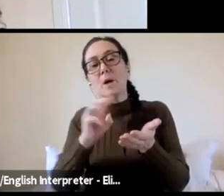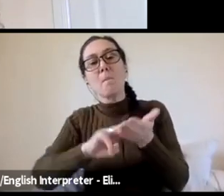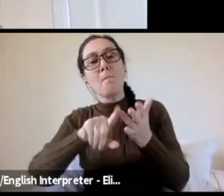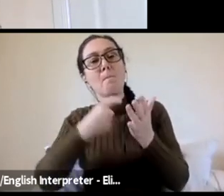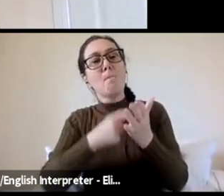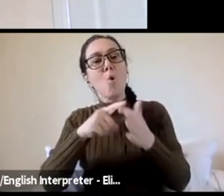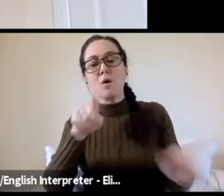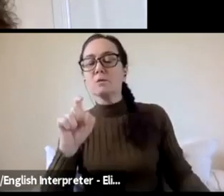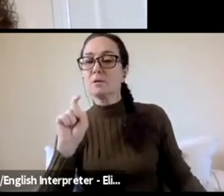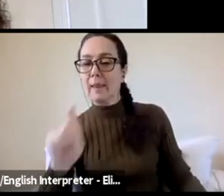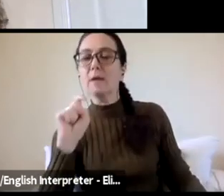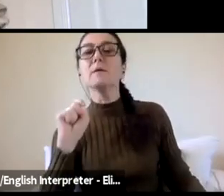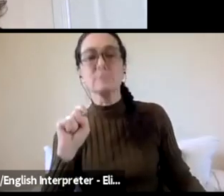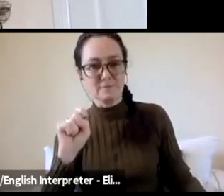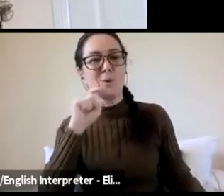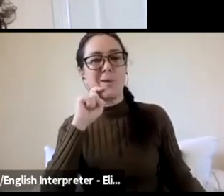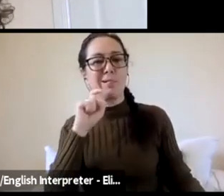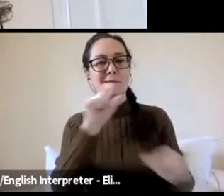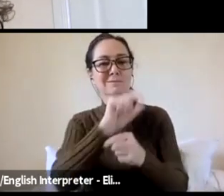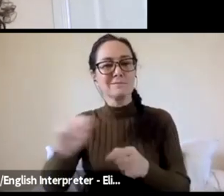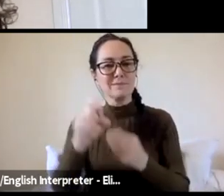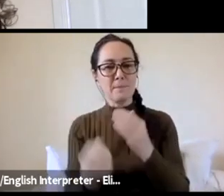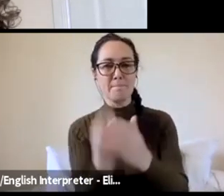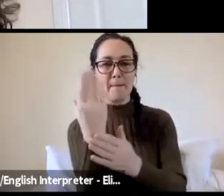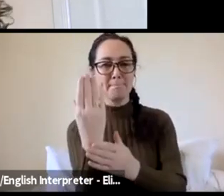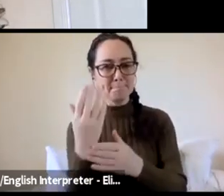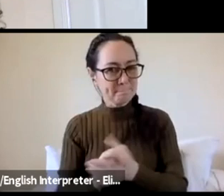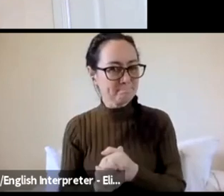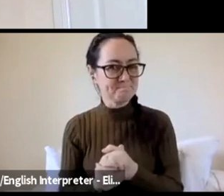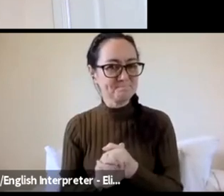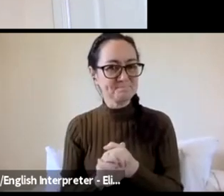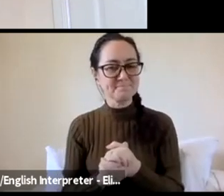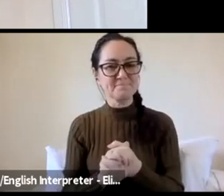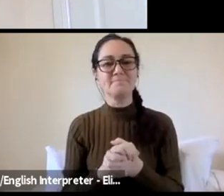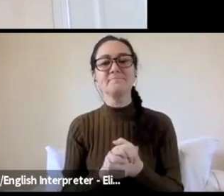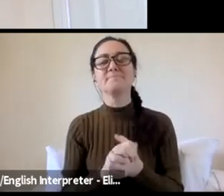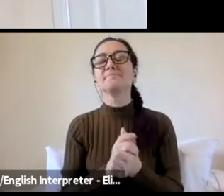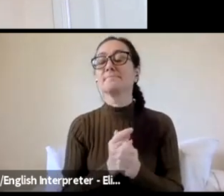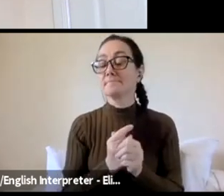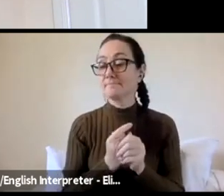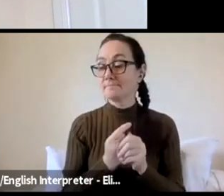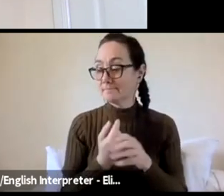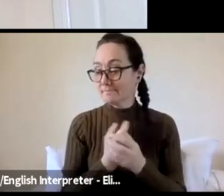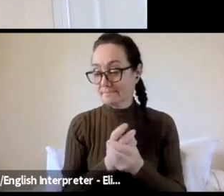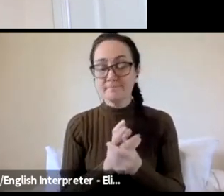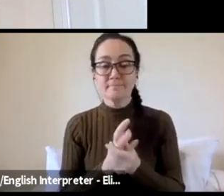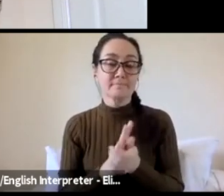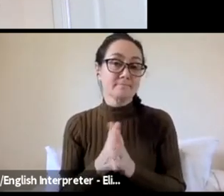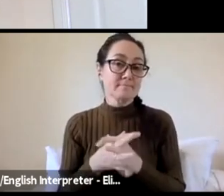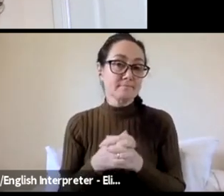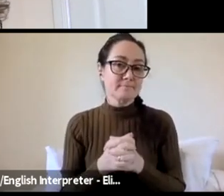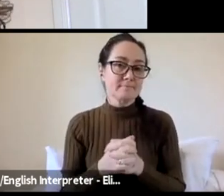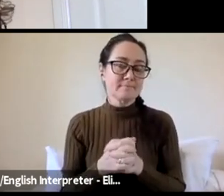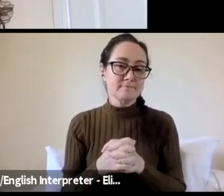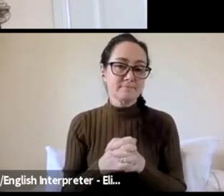caption and you can join in there. And that should just support anybody who needs to use those. One thing to